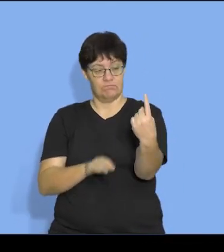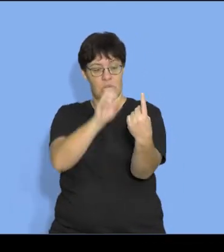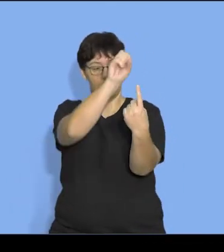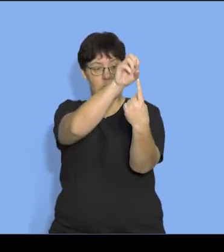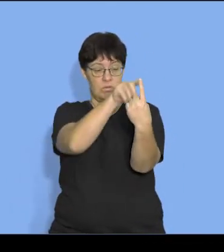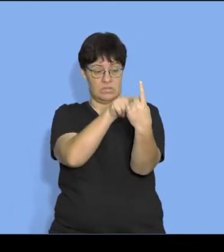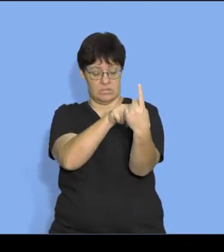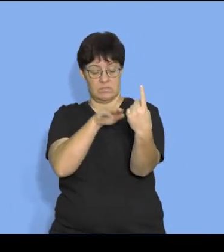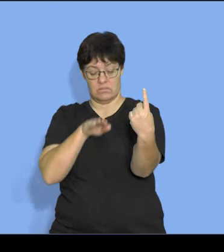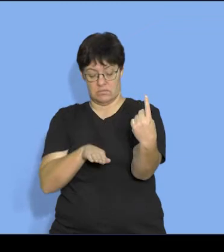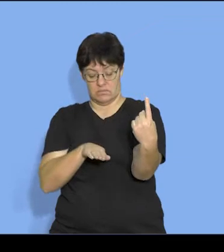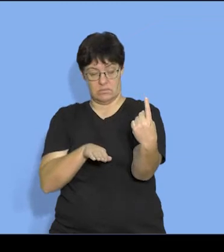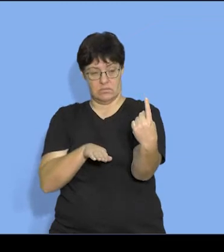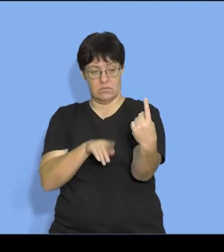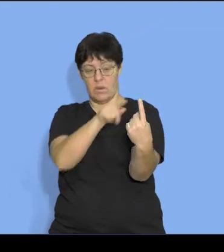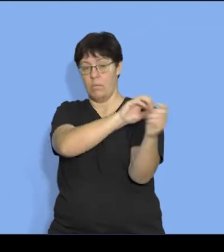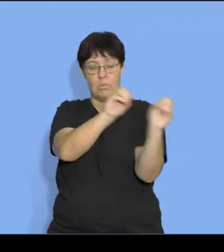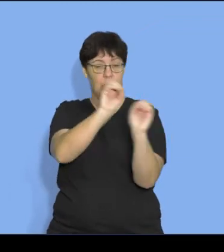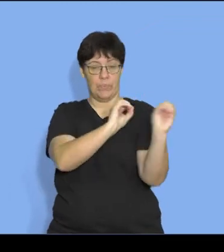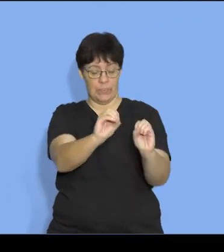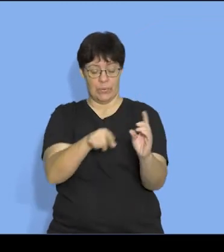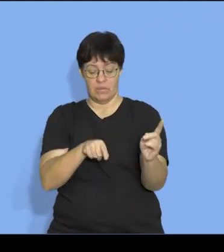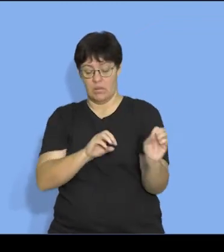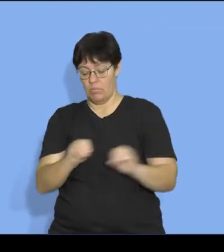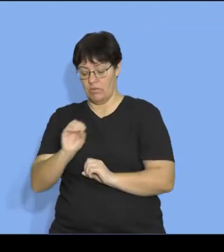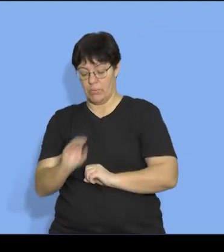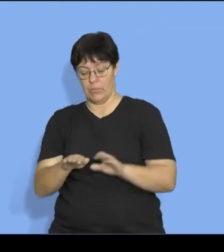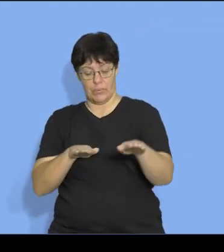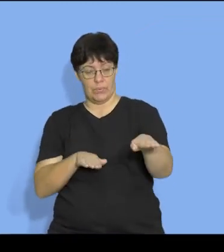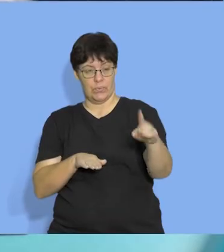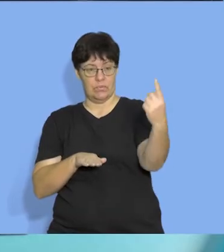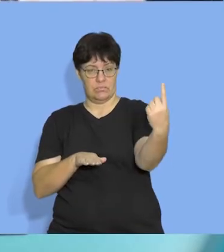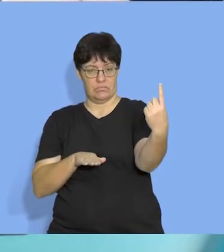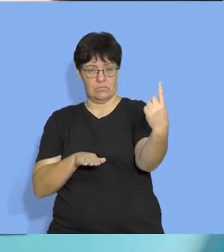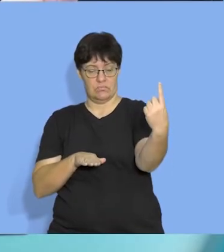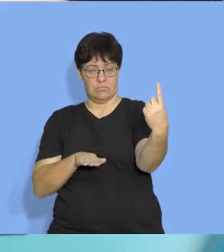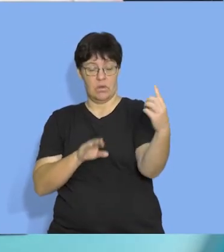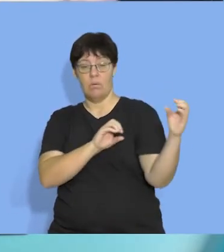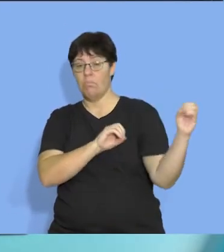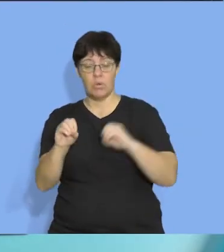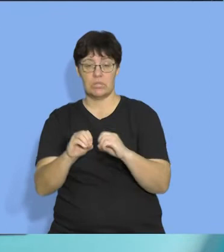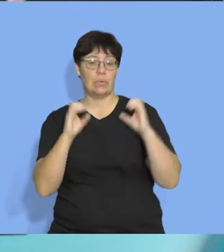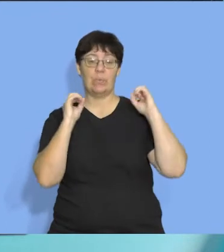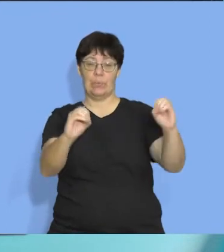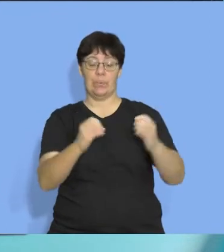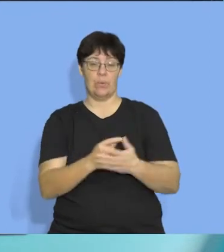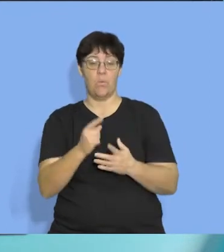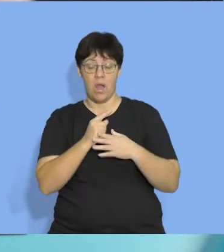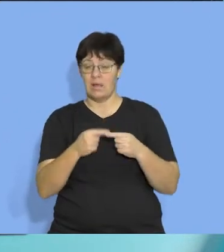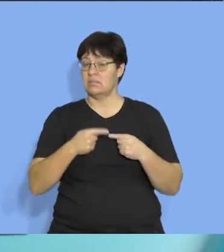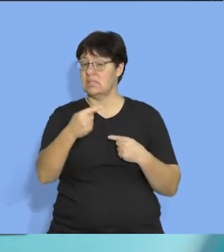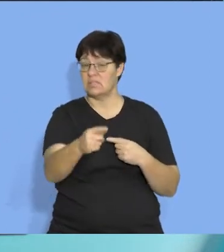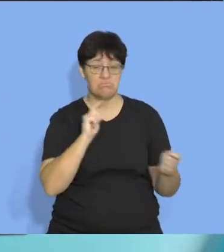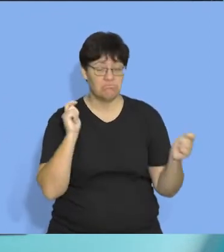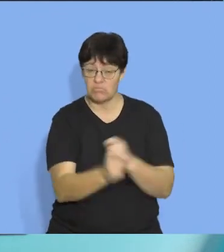Robot's not moving. We're not moving. So your motion is nothing. Your distance isn't changing.